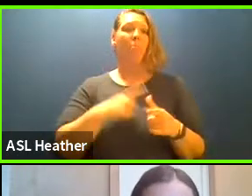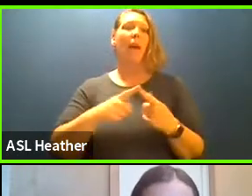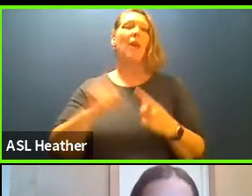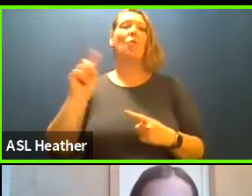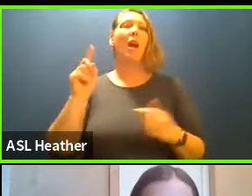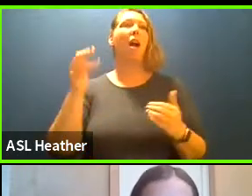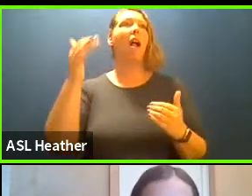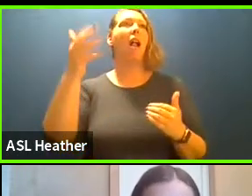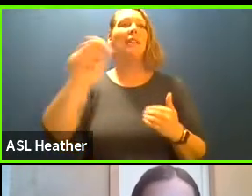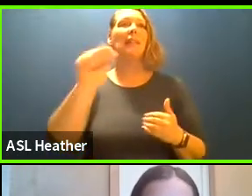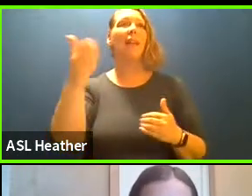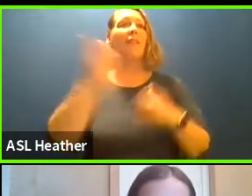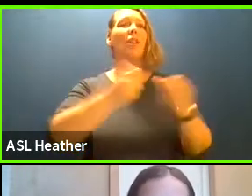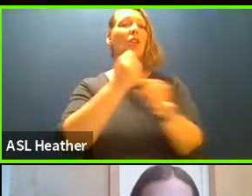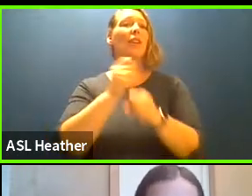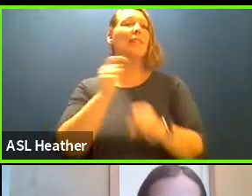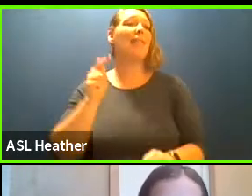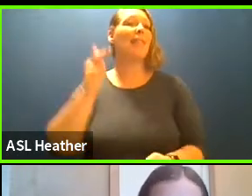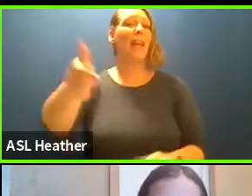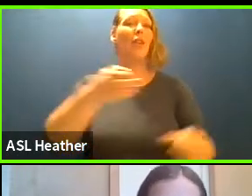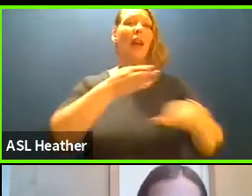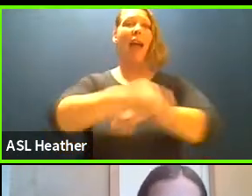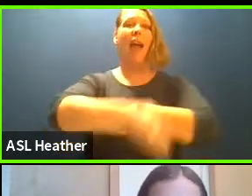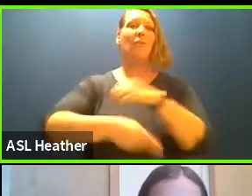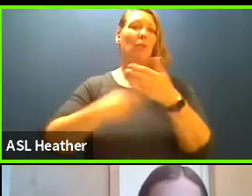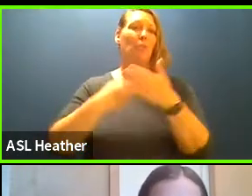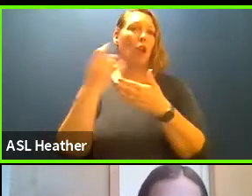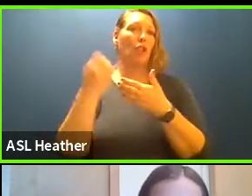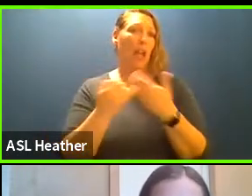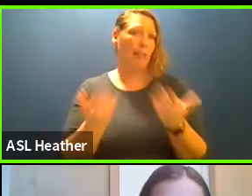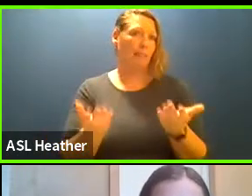to 15 years later after the project.